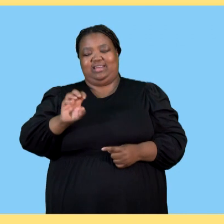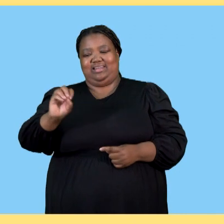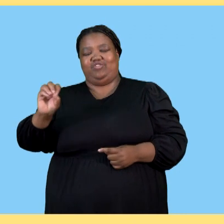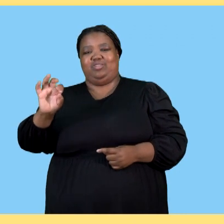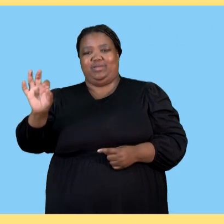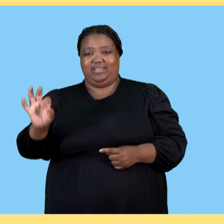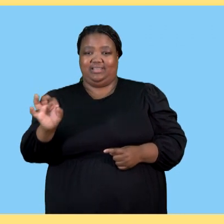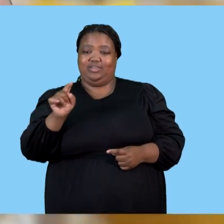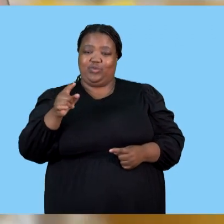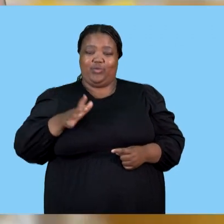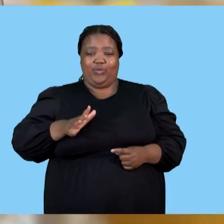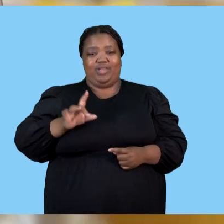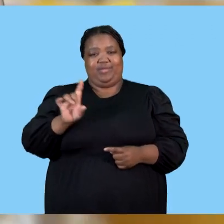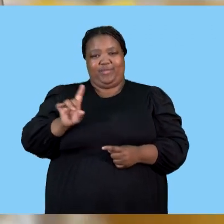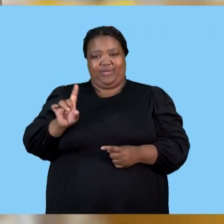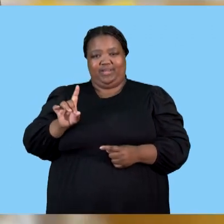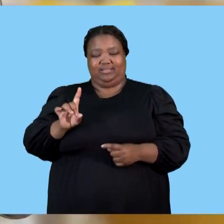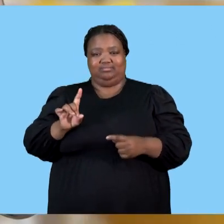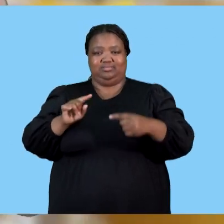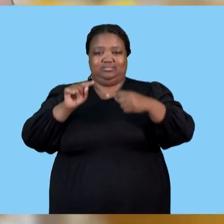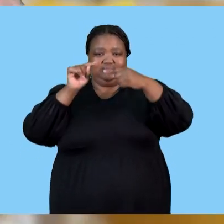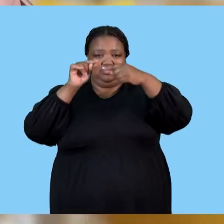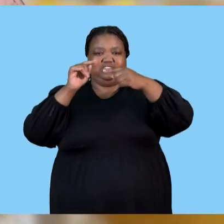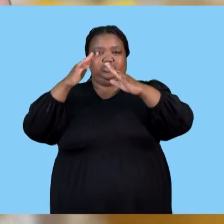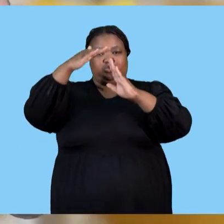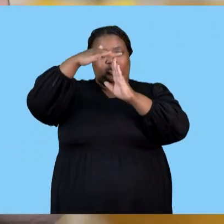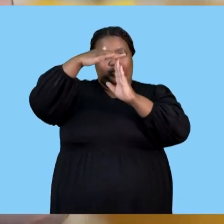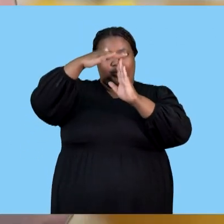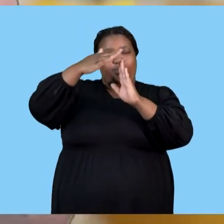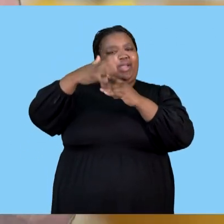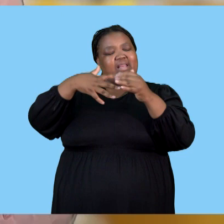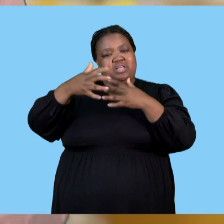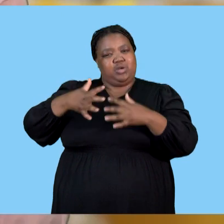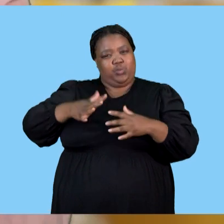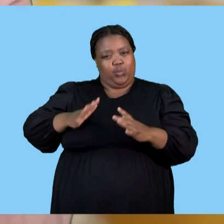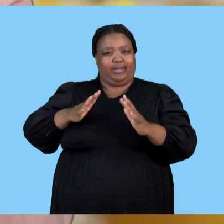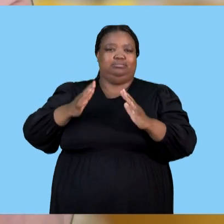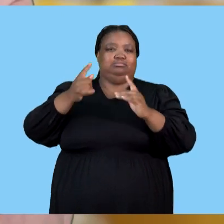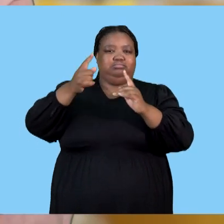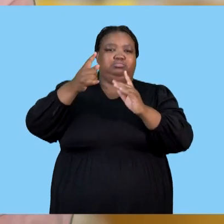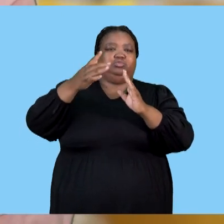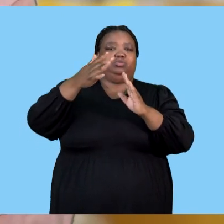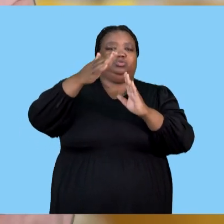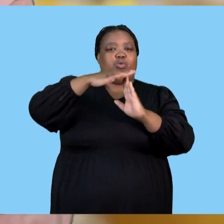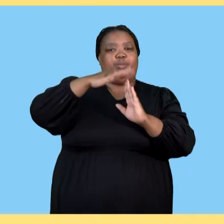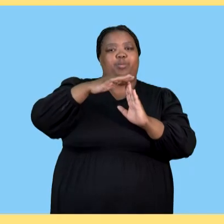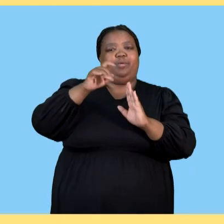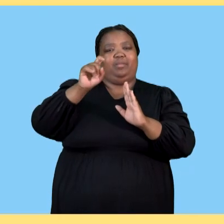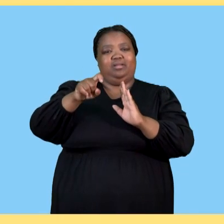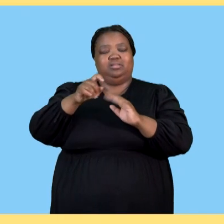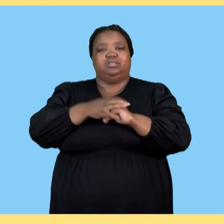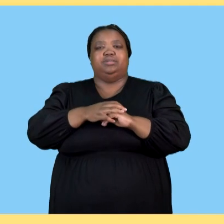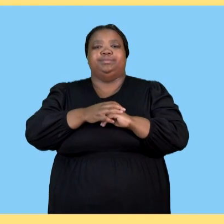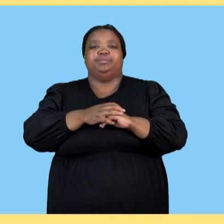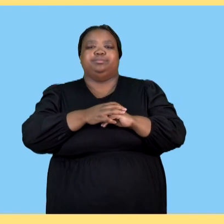100. Remember, the what you want goes on top. Whatever you want goes on top. And then you take what